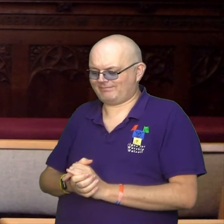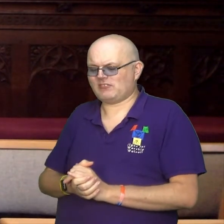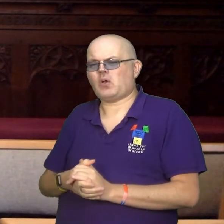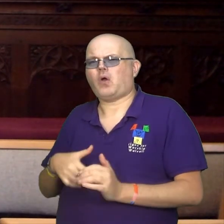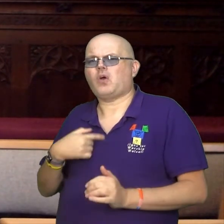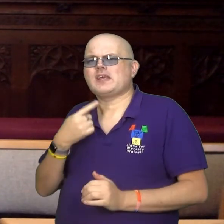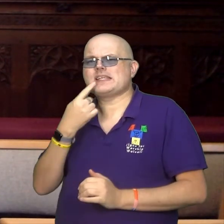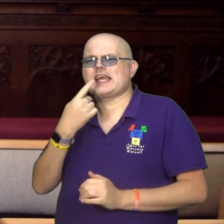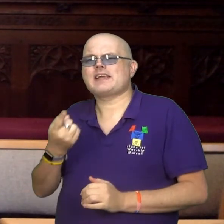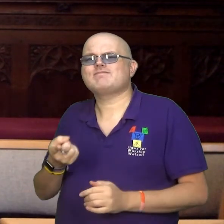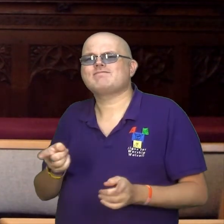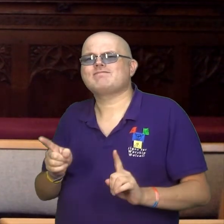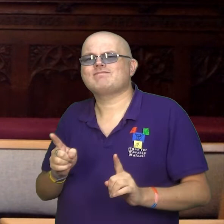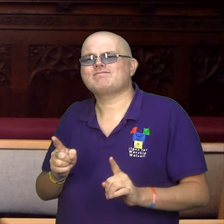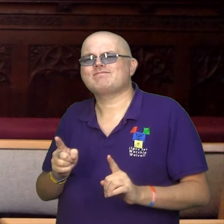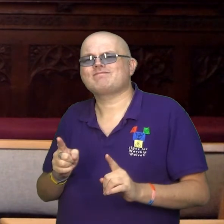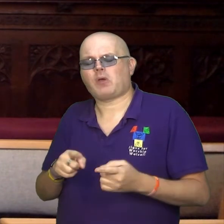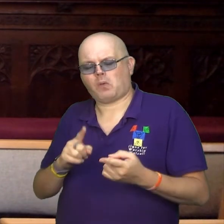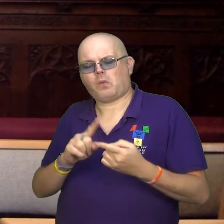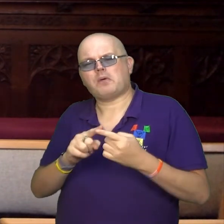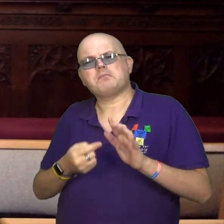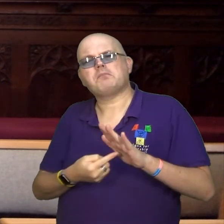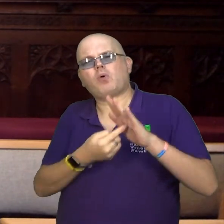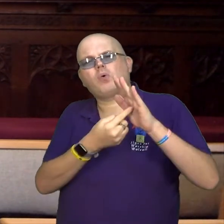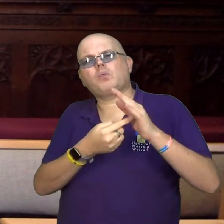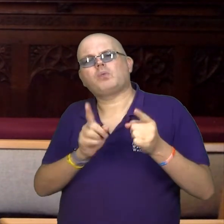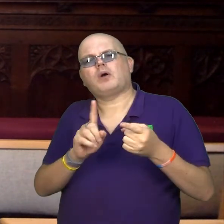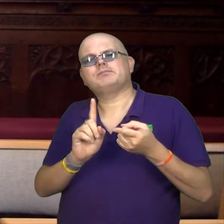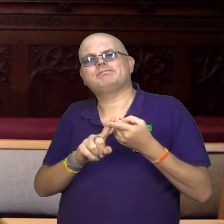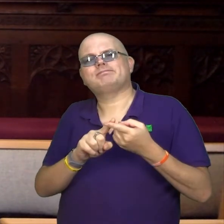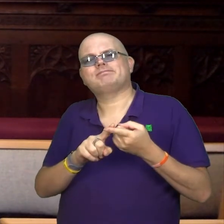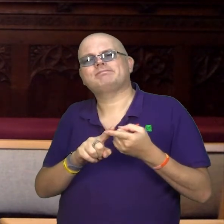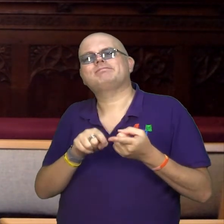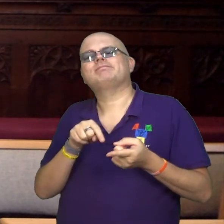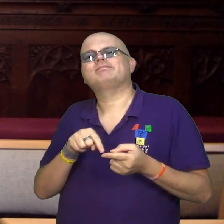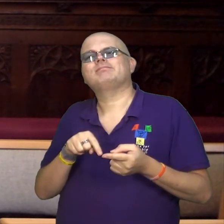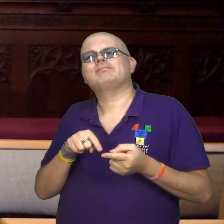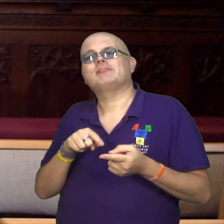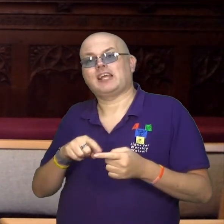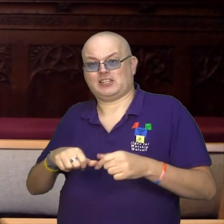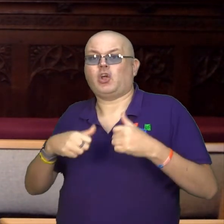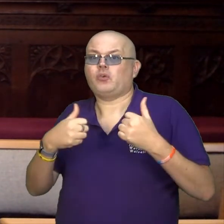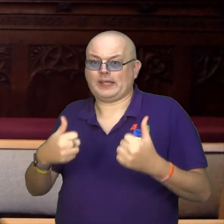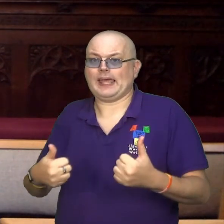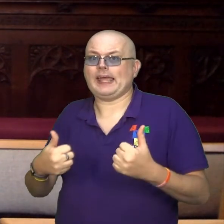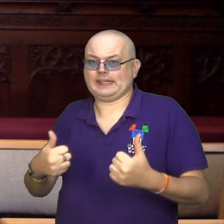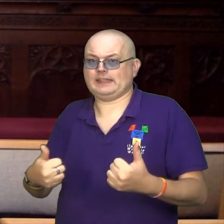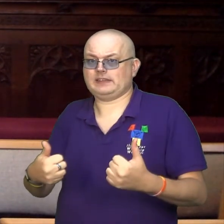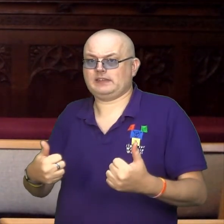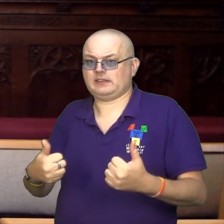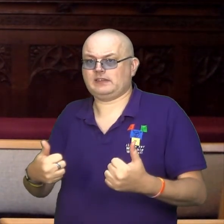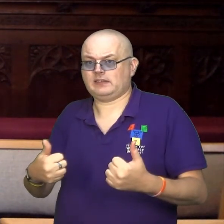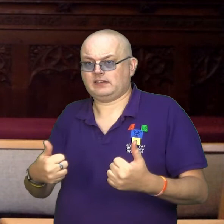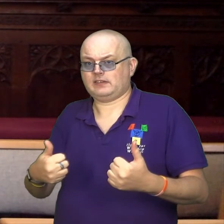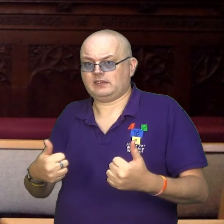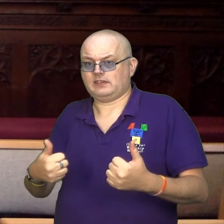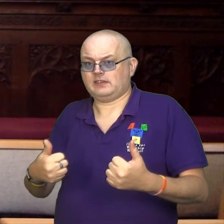And what I'd like to say, the main point of this talk, is that it's okay.